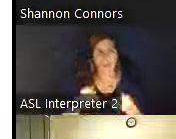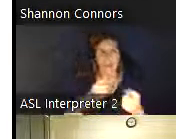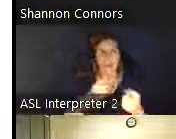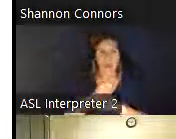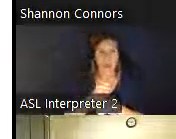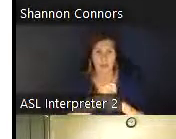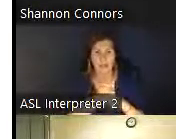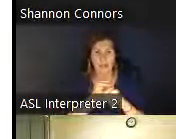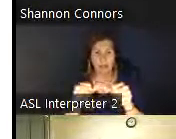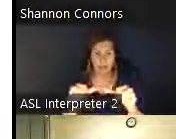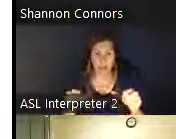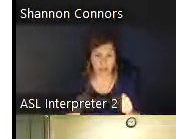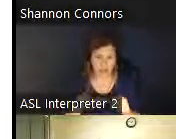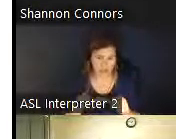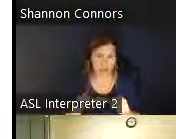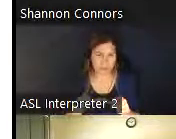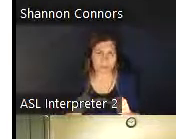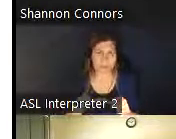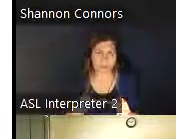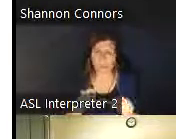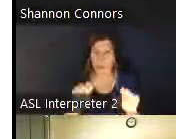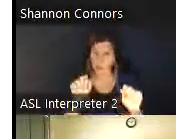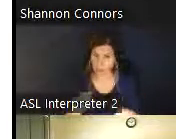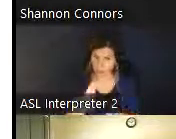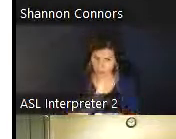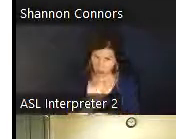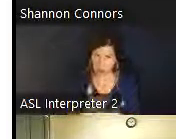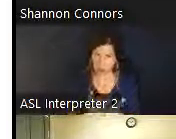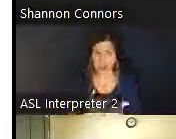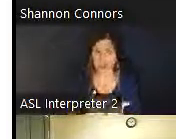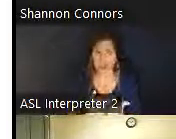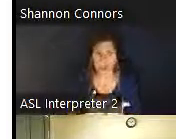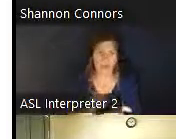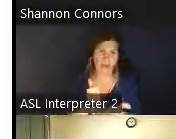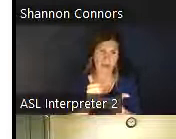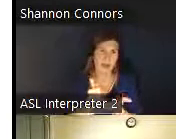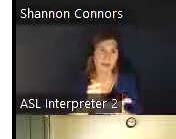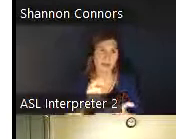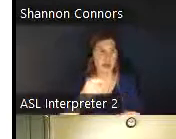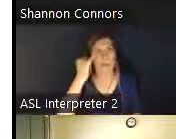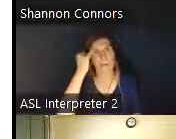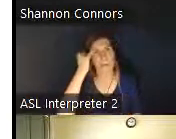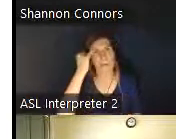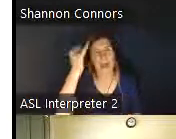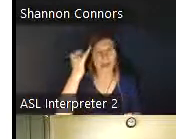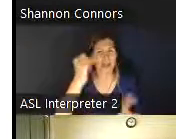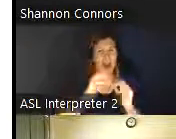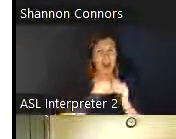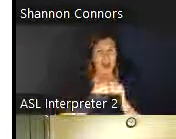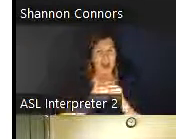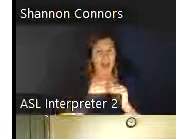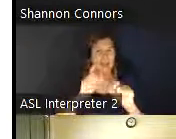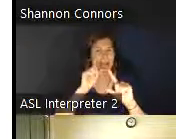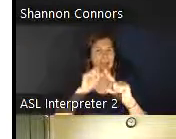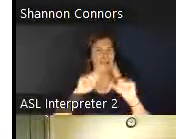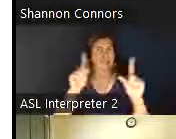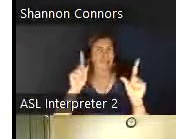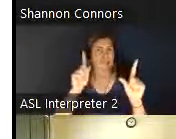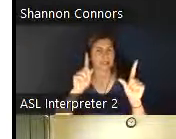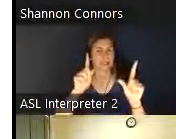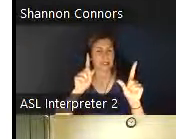areas specifically. And so you could kind of use that as a rubric to imagine different ways of prioritizing the landscape